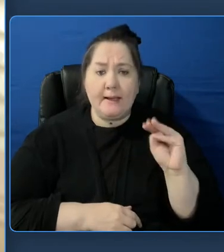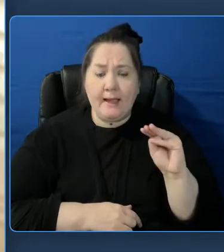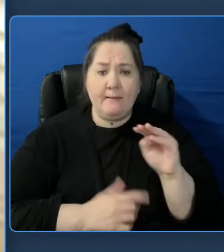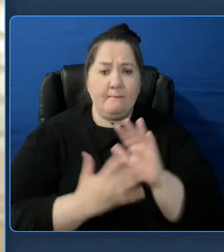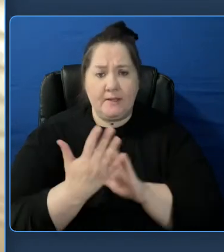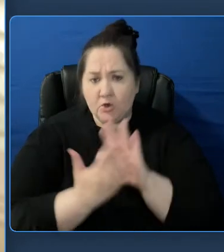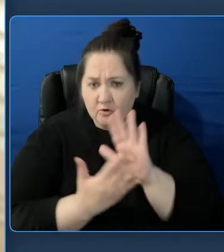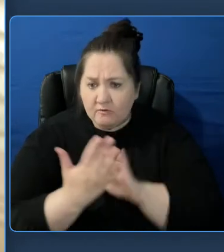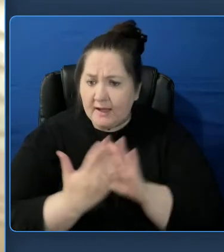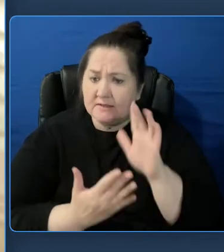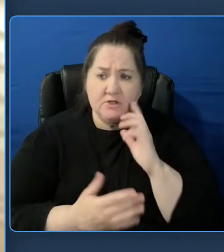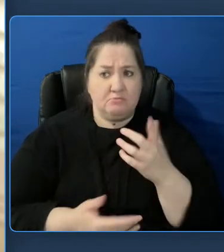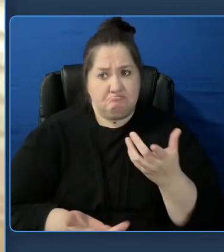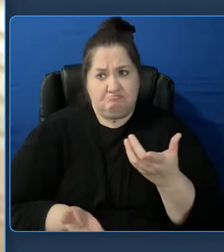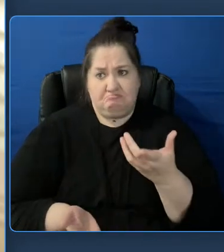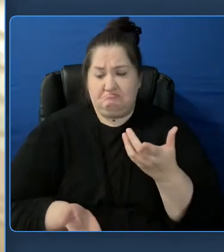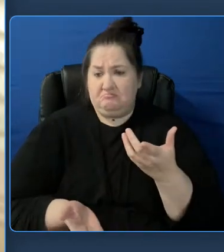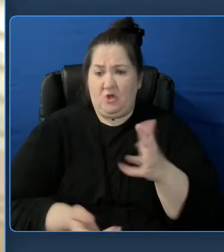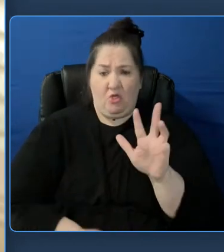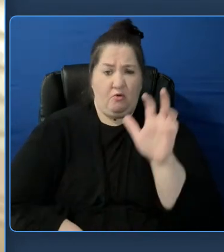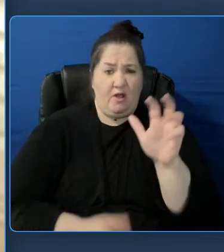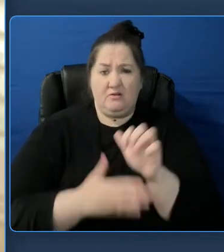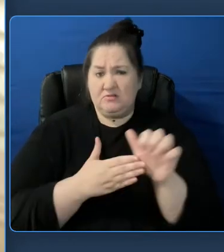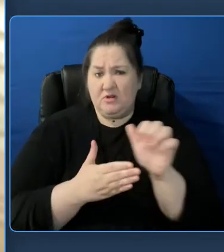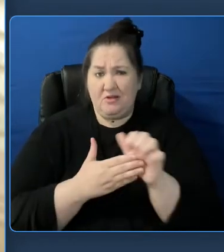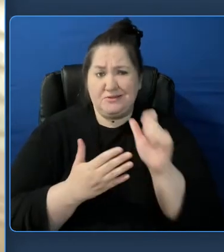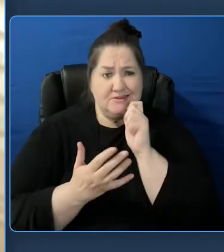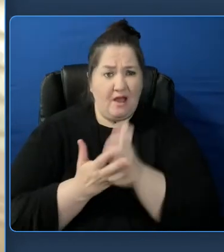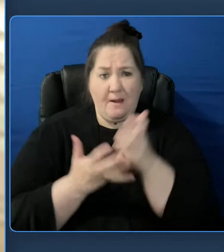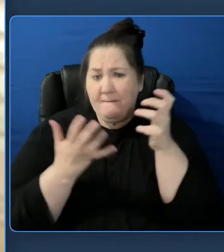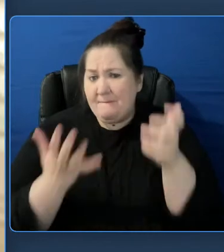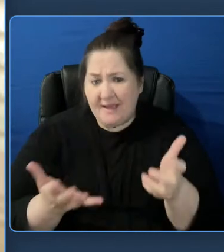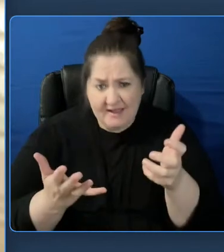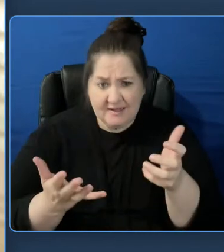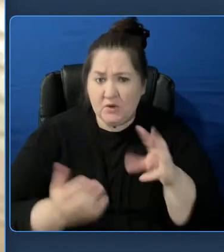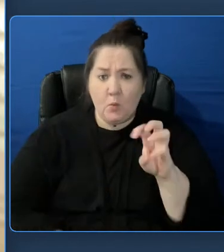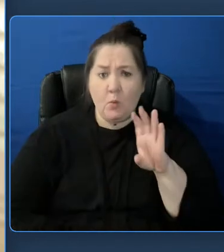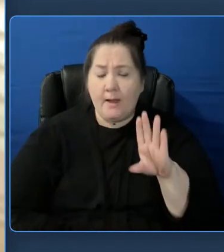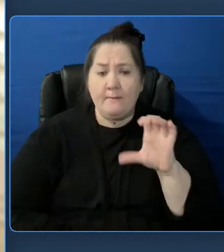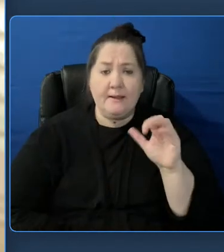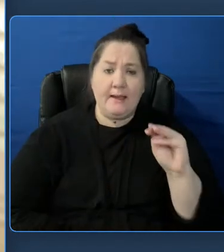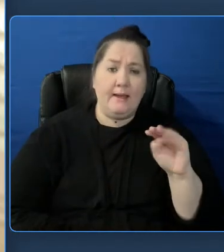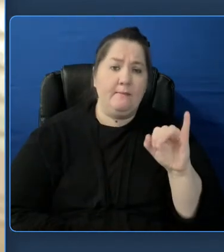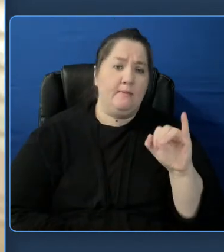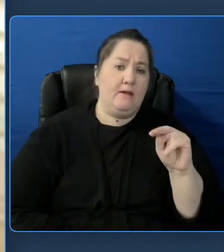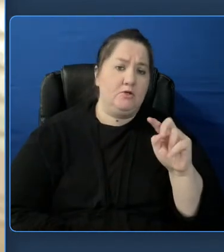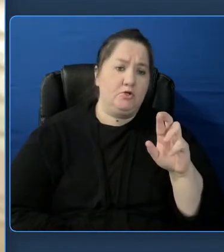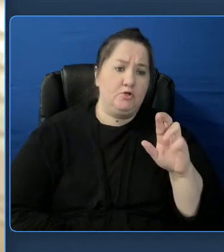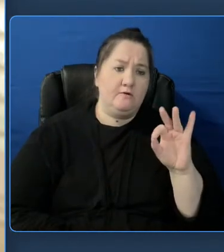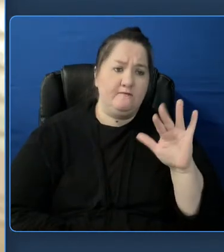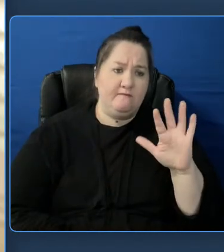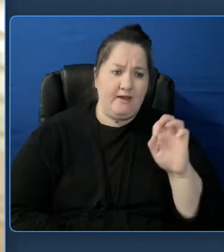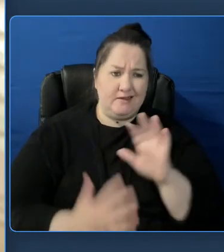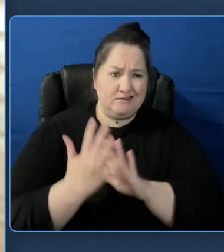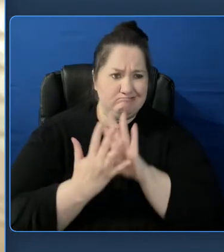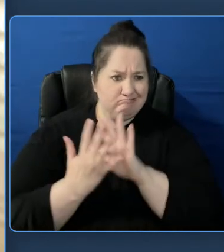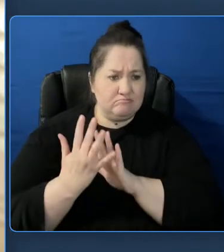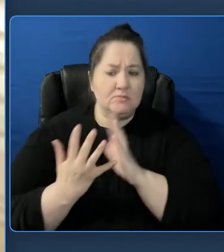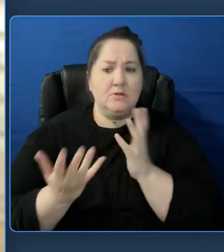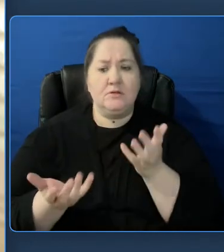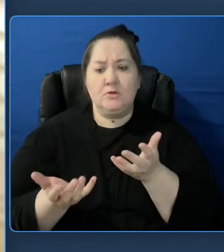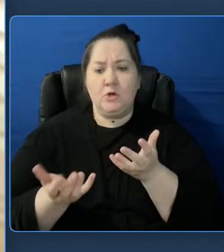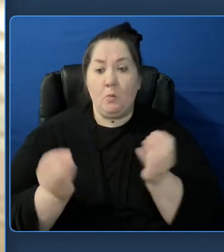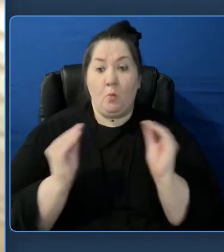so inexpensive. At $300, there's not that many webcam interfaces. So now you have a lot more